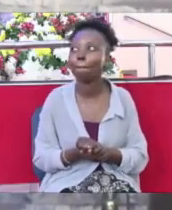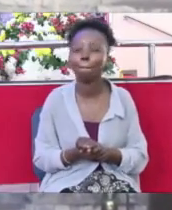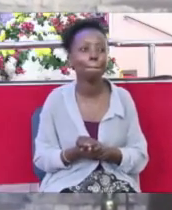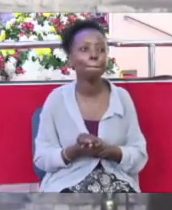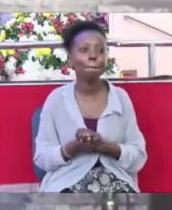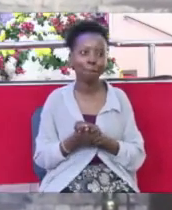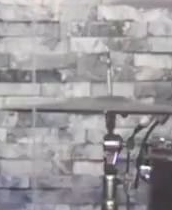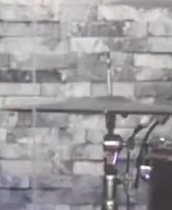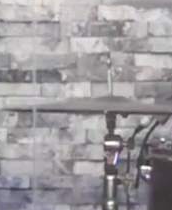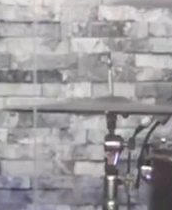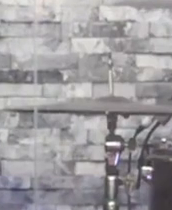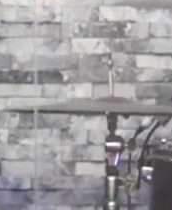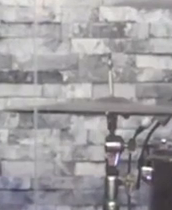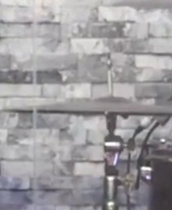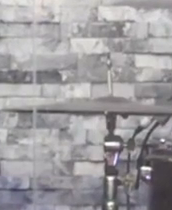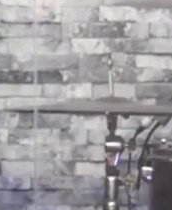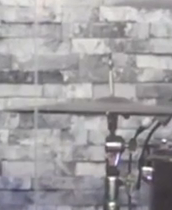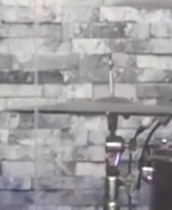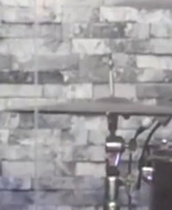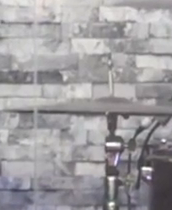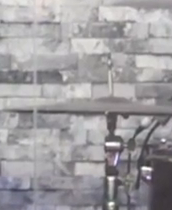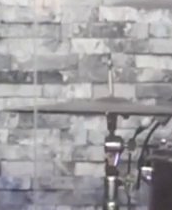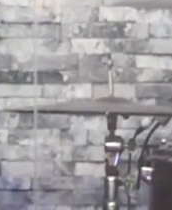Jumanne, sorry. Yeah, so they were able to go with the architect.